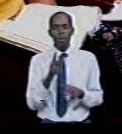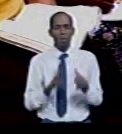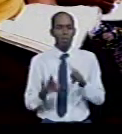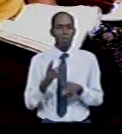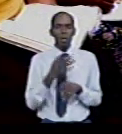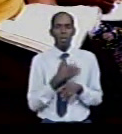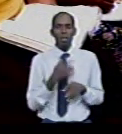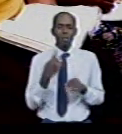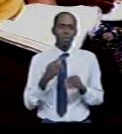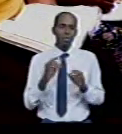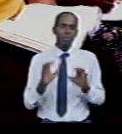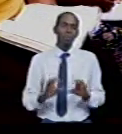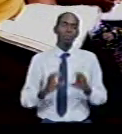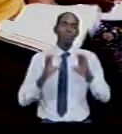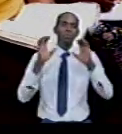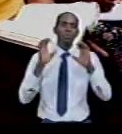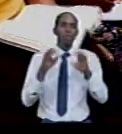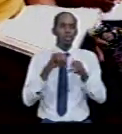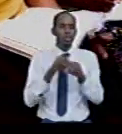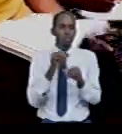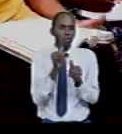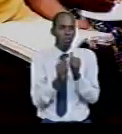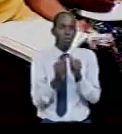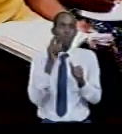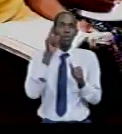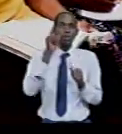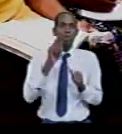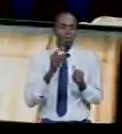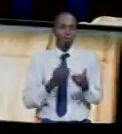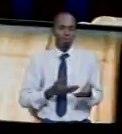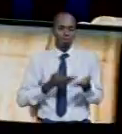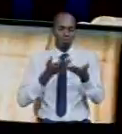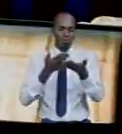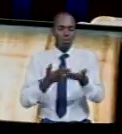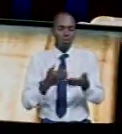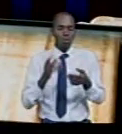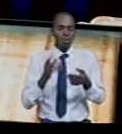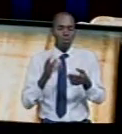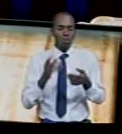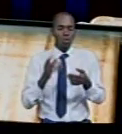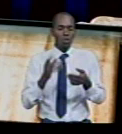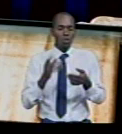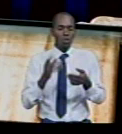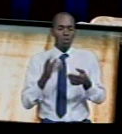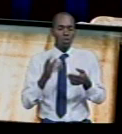commitment in which he devoted himself day and night and every day.